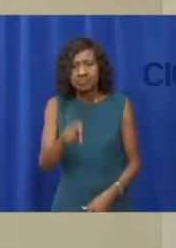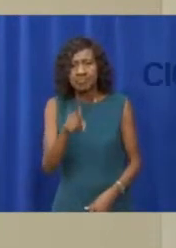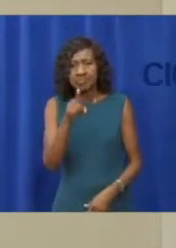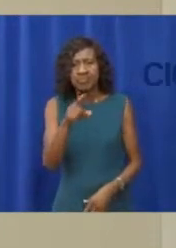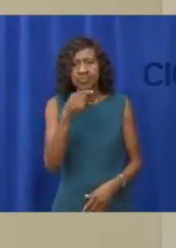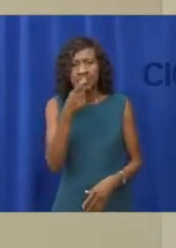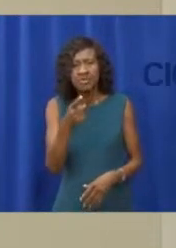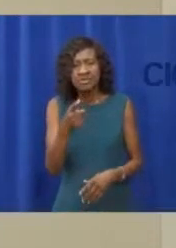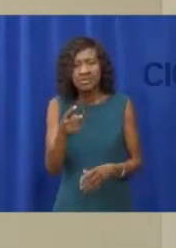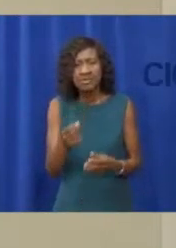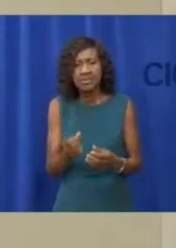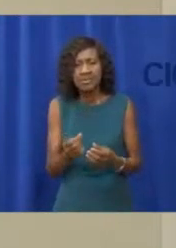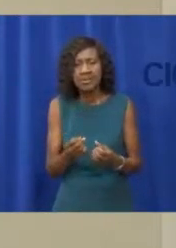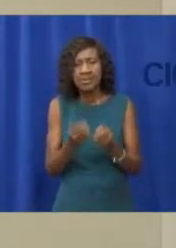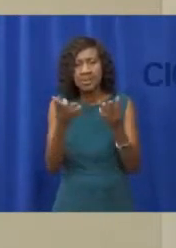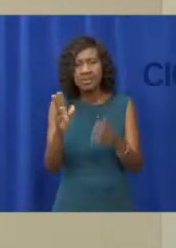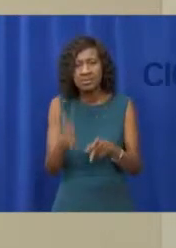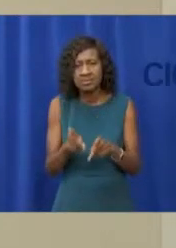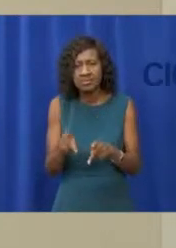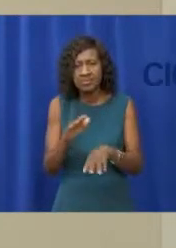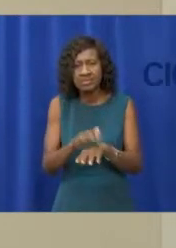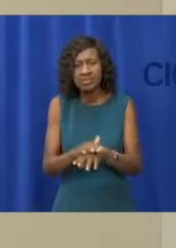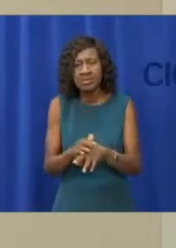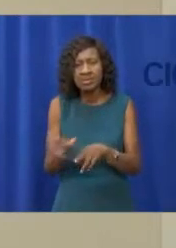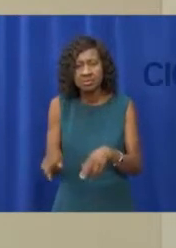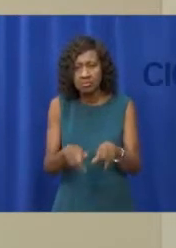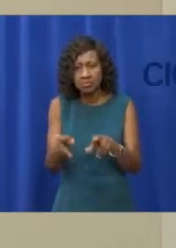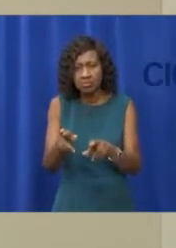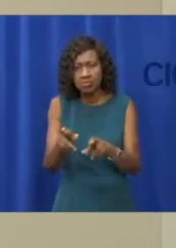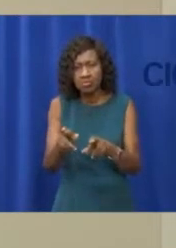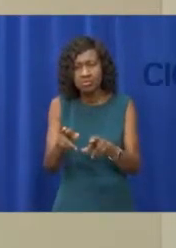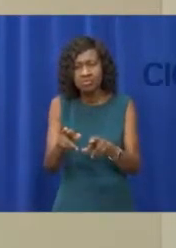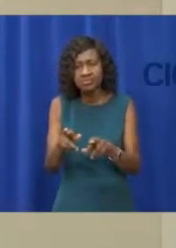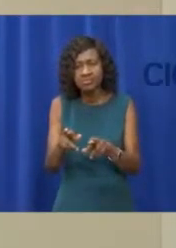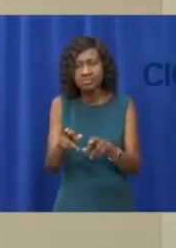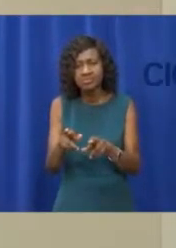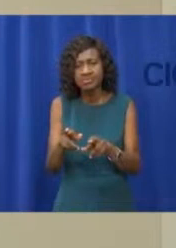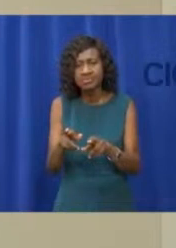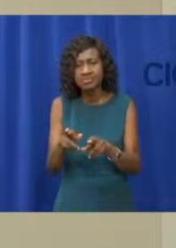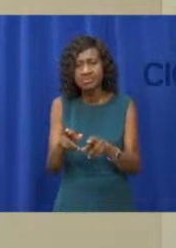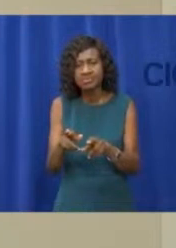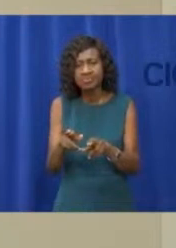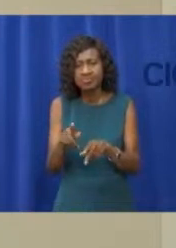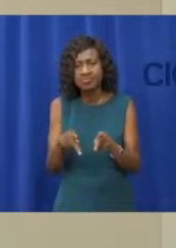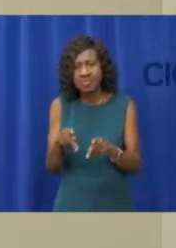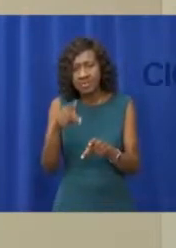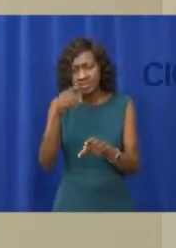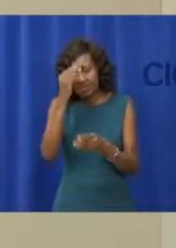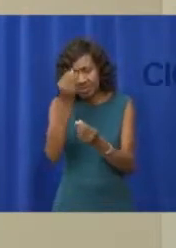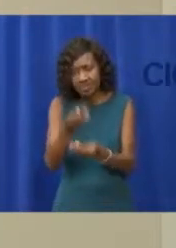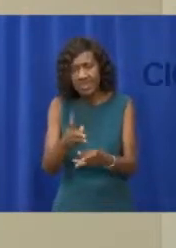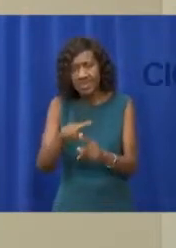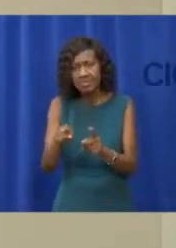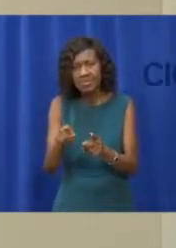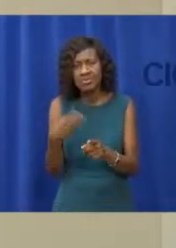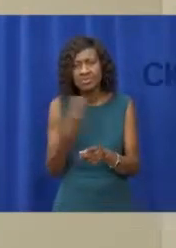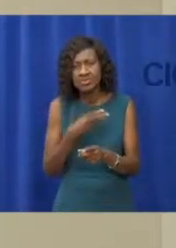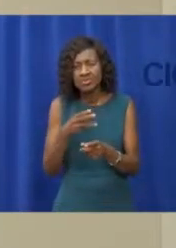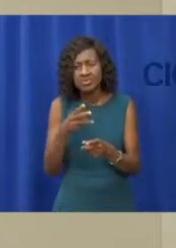Even though you're saying there's still full compliance, we still see traffic at the checkpoints. Is there